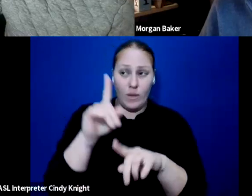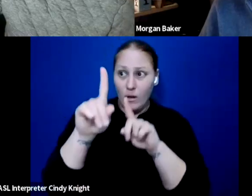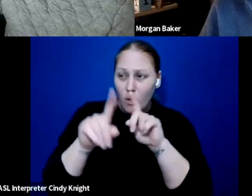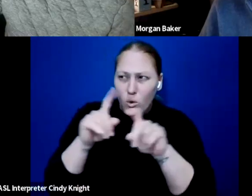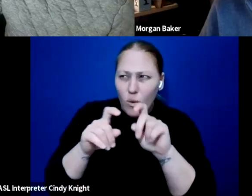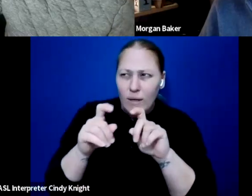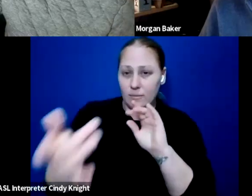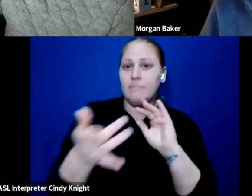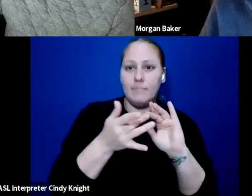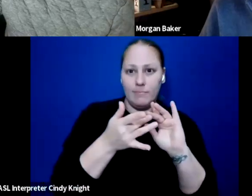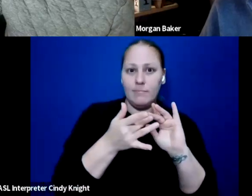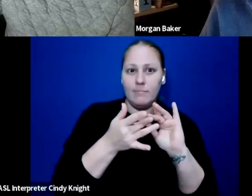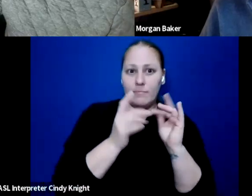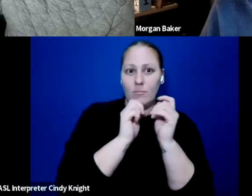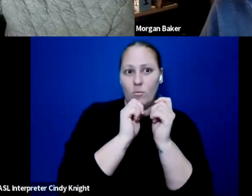us regarding that.